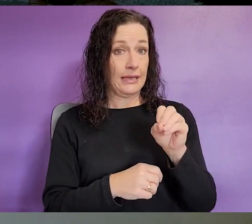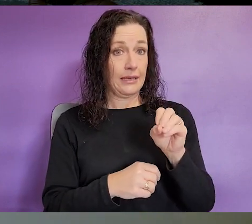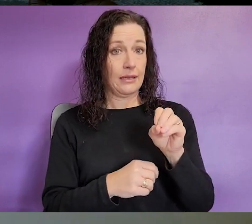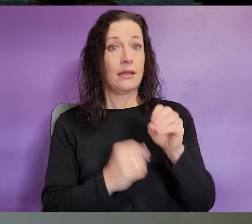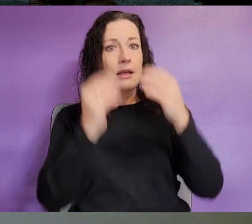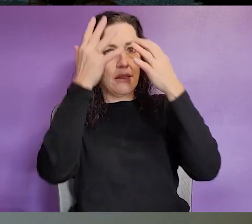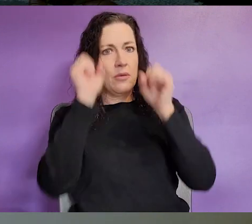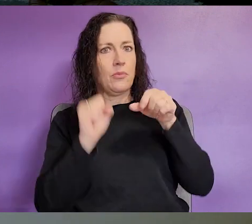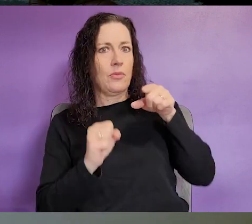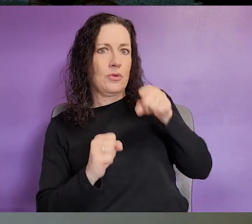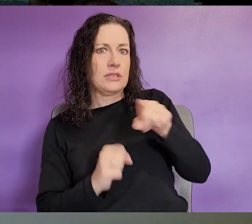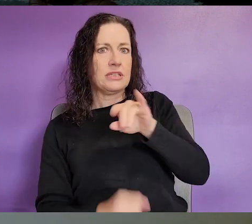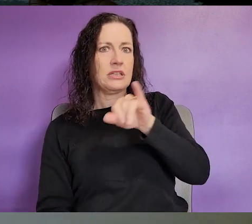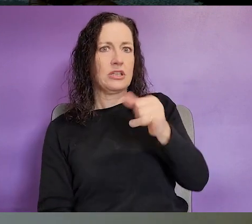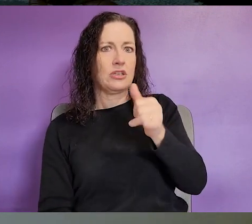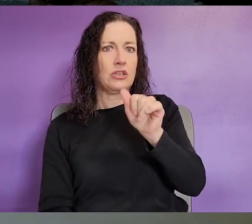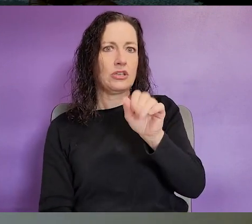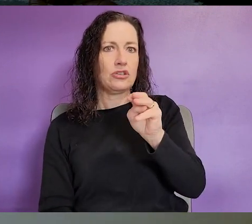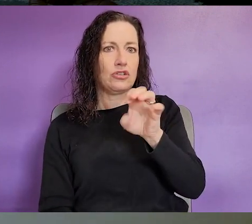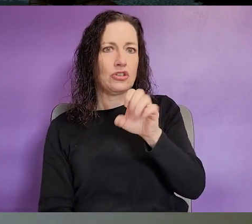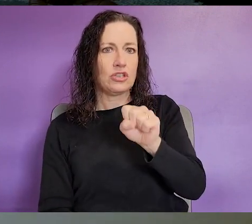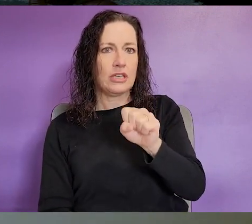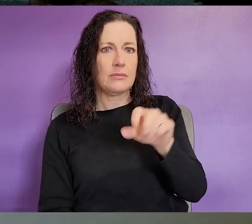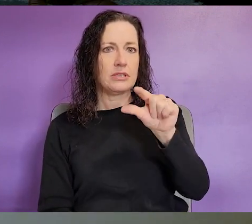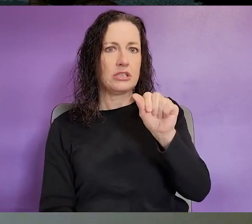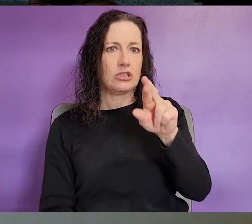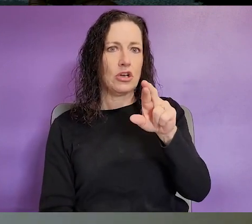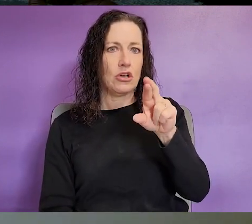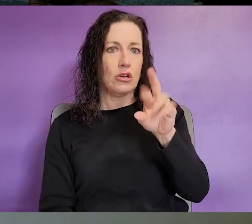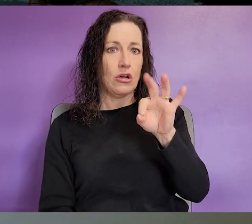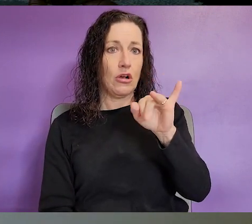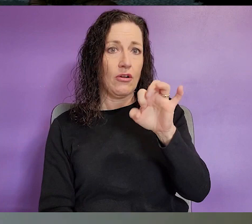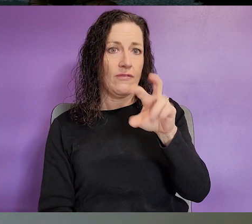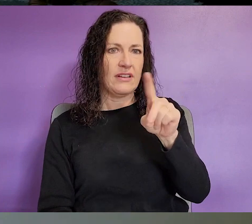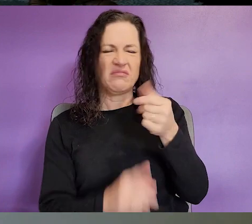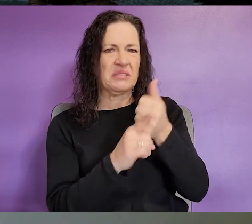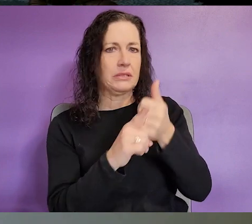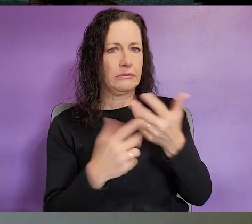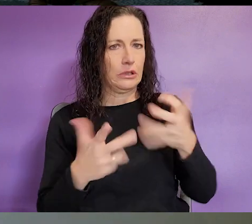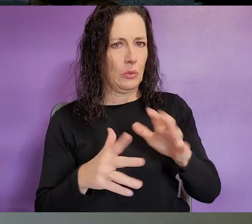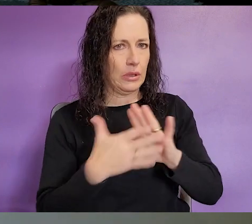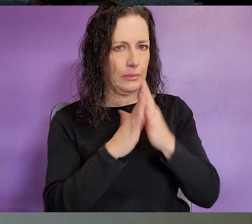President James Garfield, who didn't want to be president,